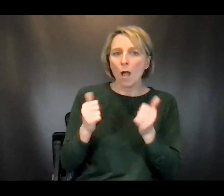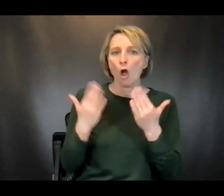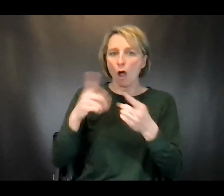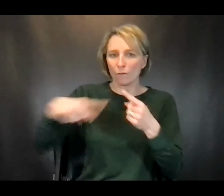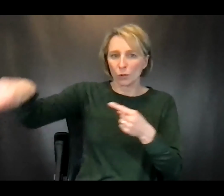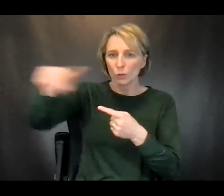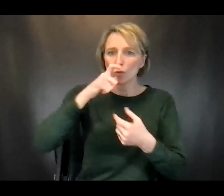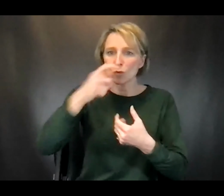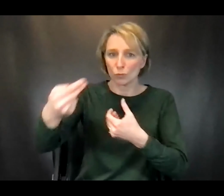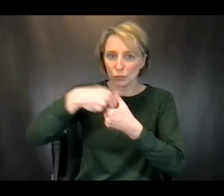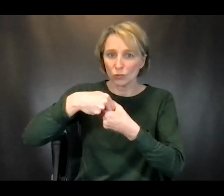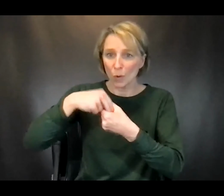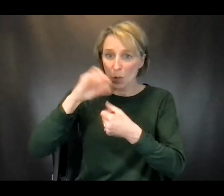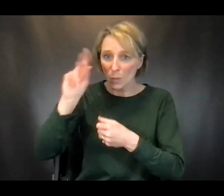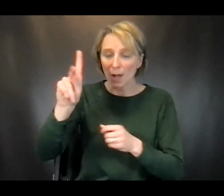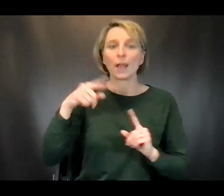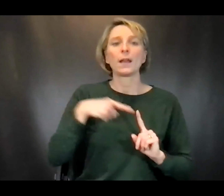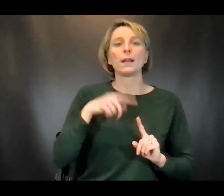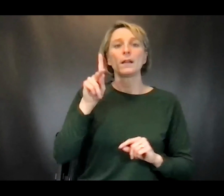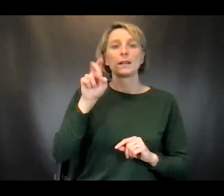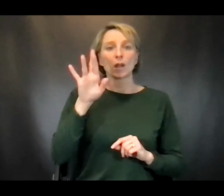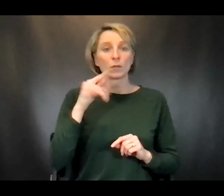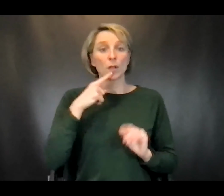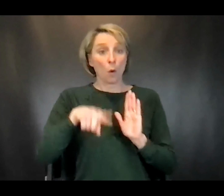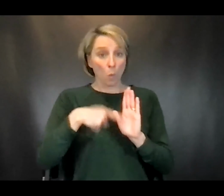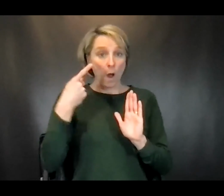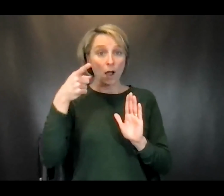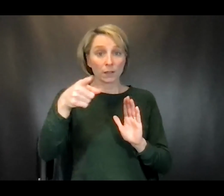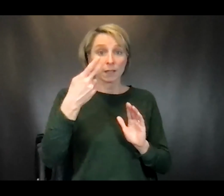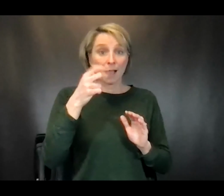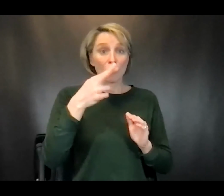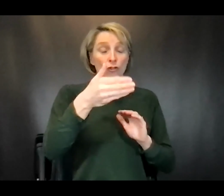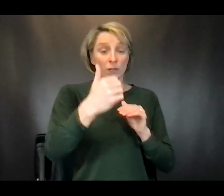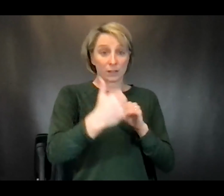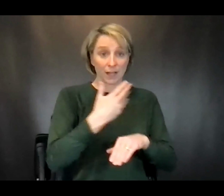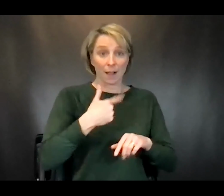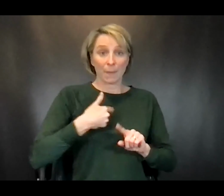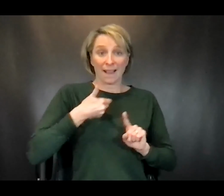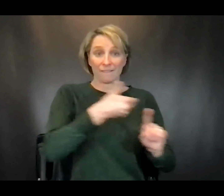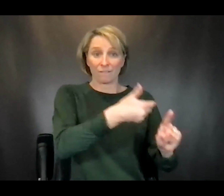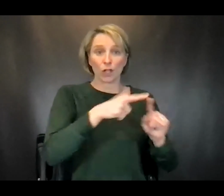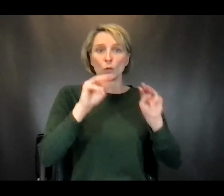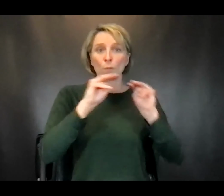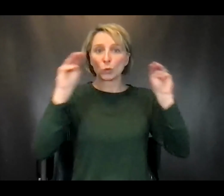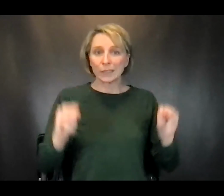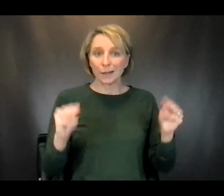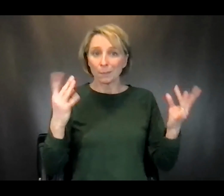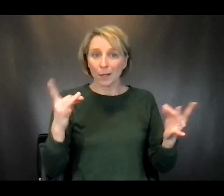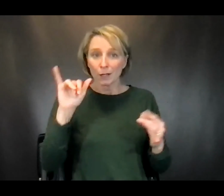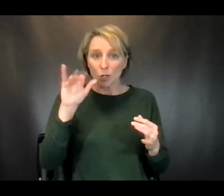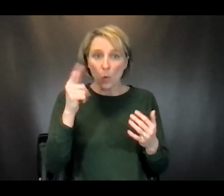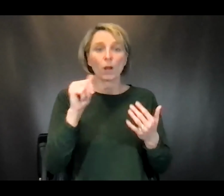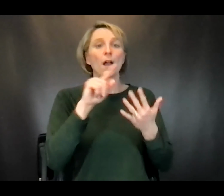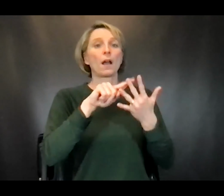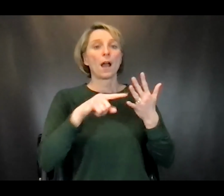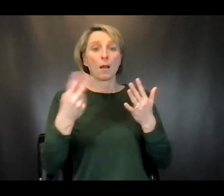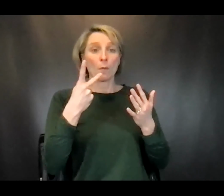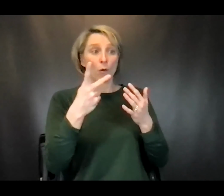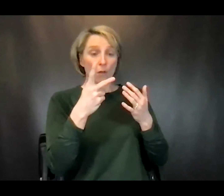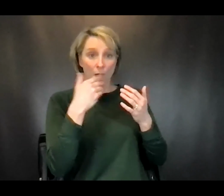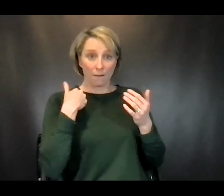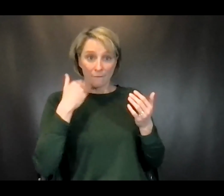Great. Yeah, I'll send out an email to everybody once you send me that invitation to the museum yoga, and I'll send out all that information to